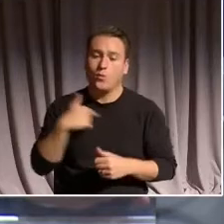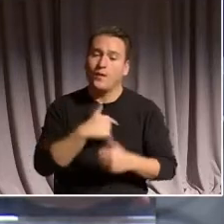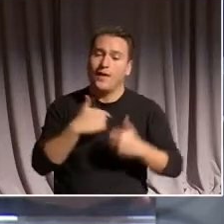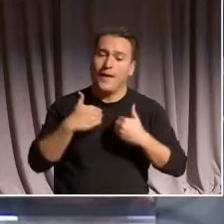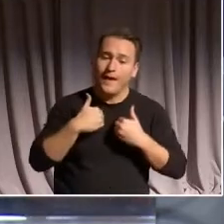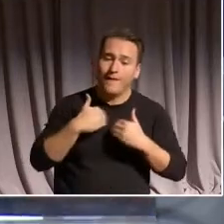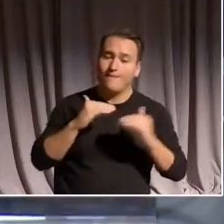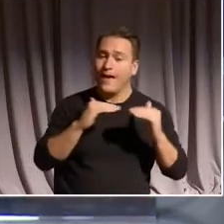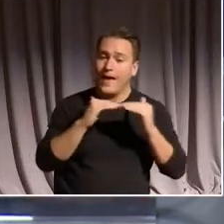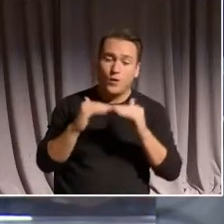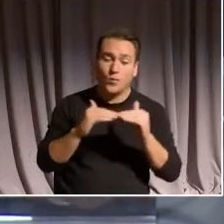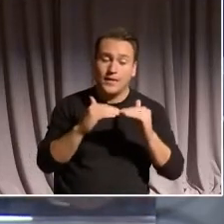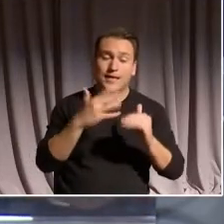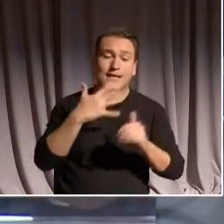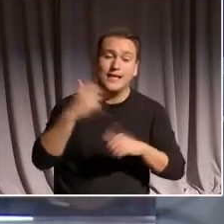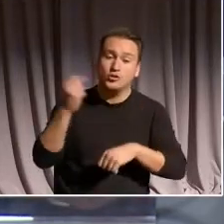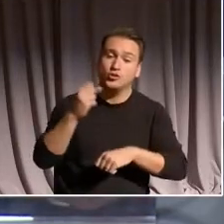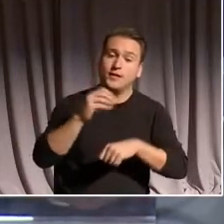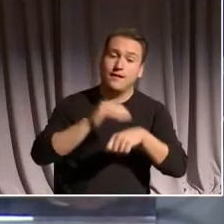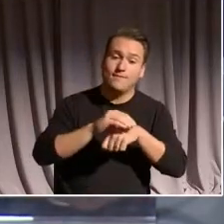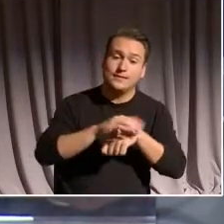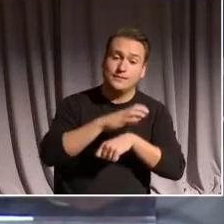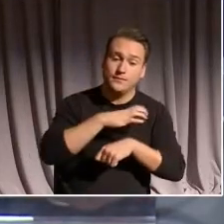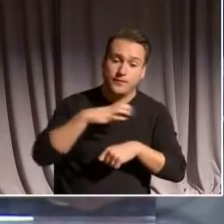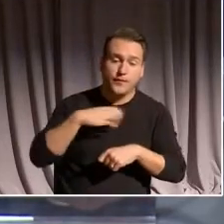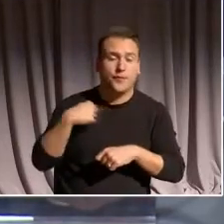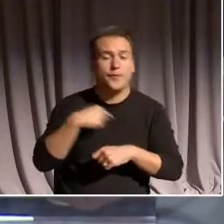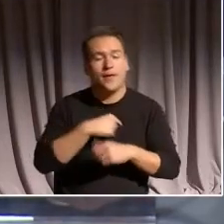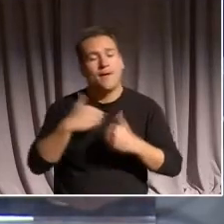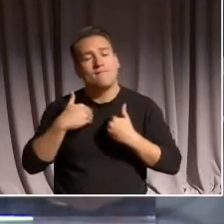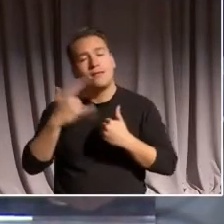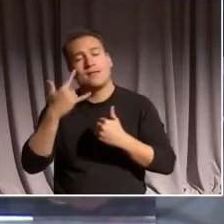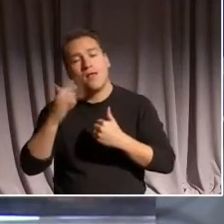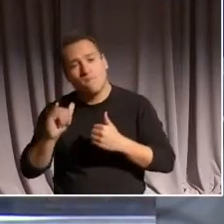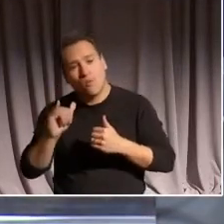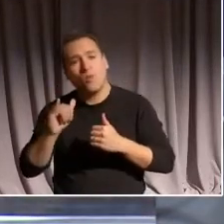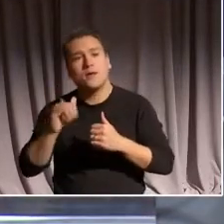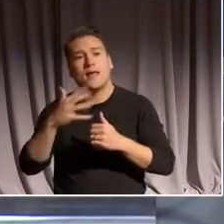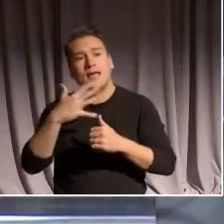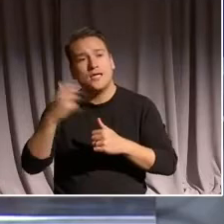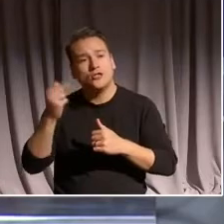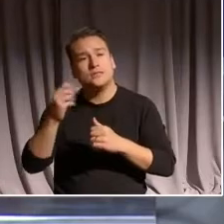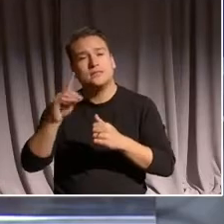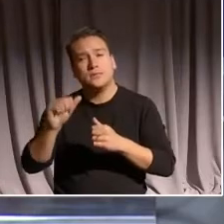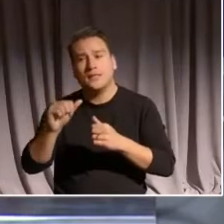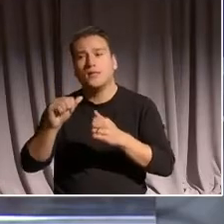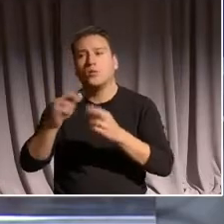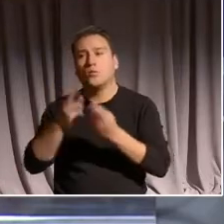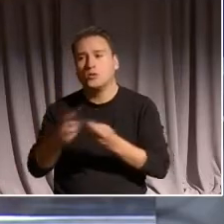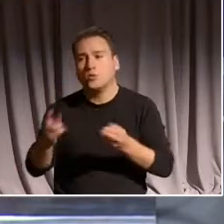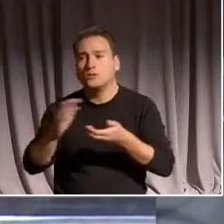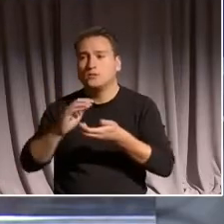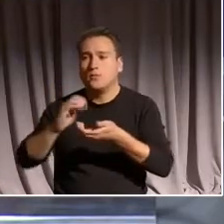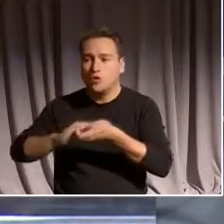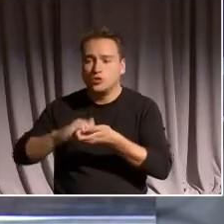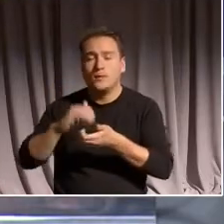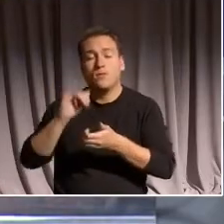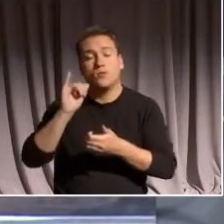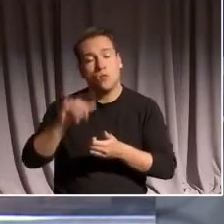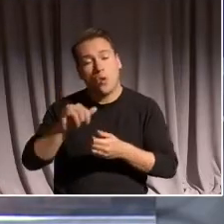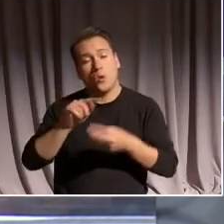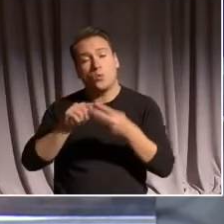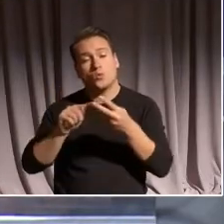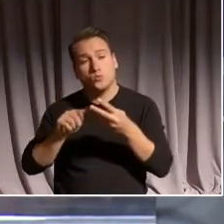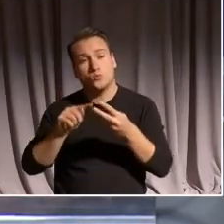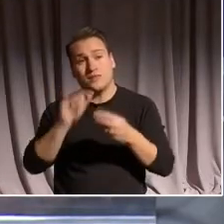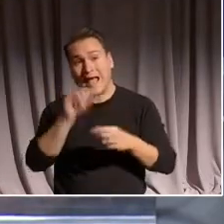Advisory Committee, we have the California Aging and Disability Research Partnership. I think those are exactly the type of issues we want to be brought